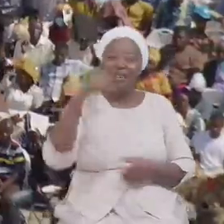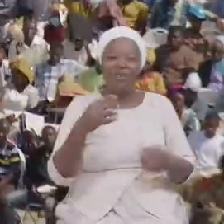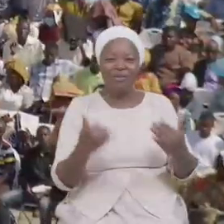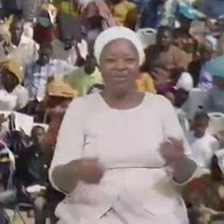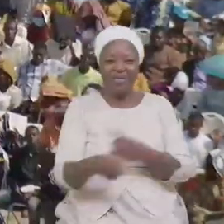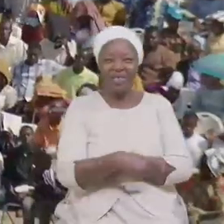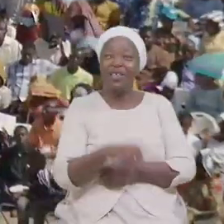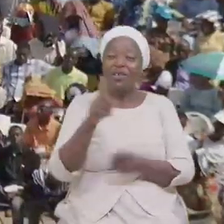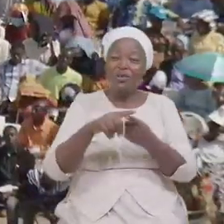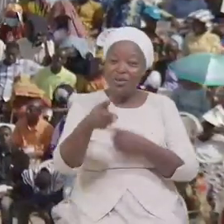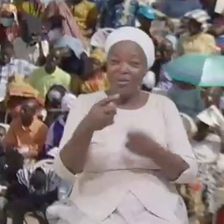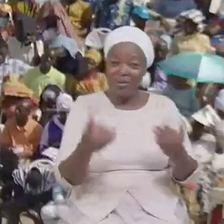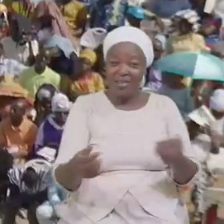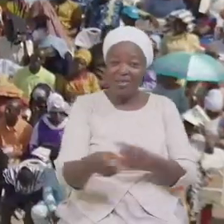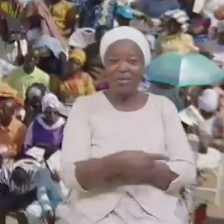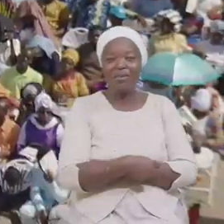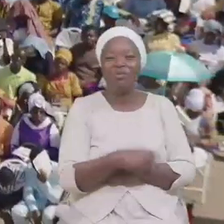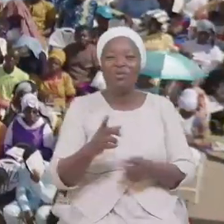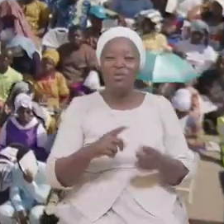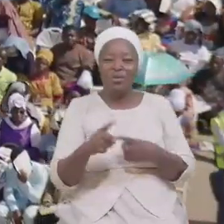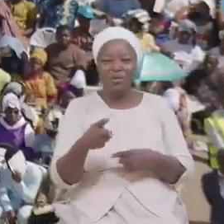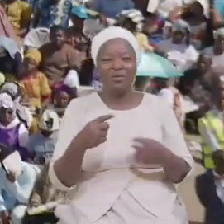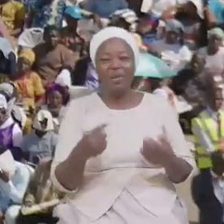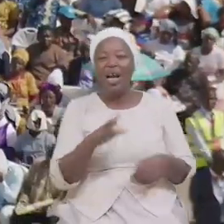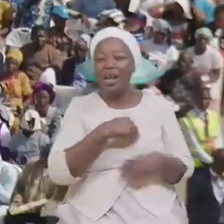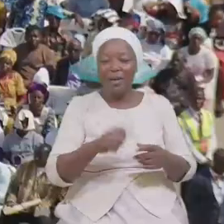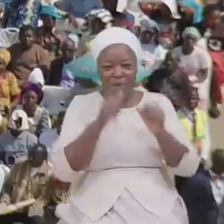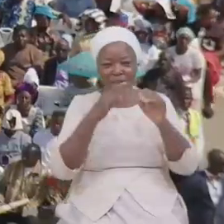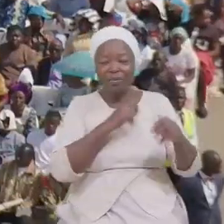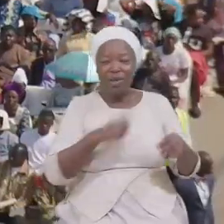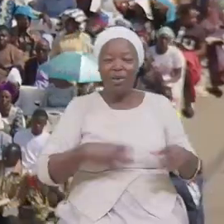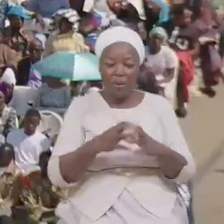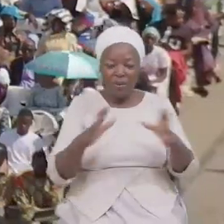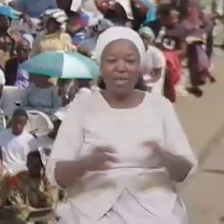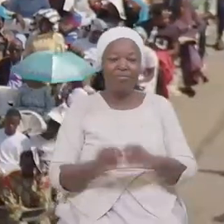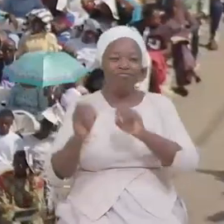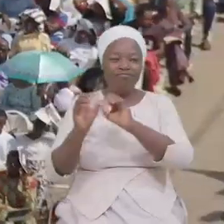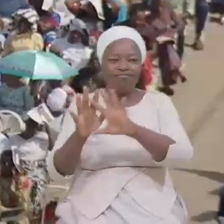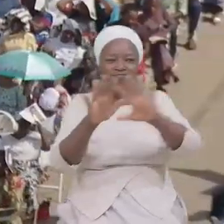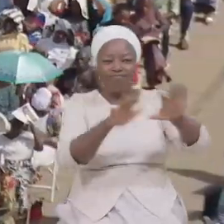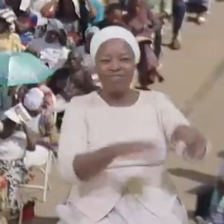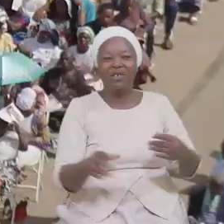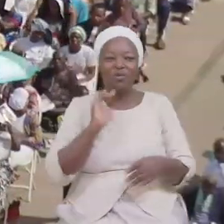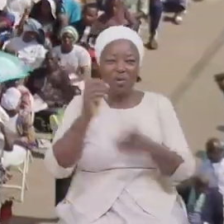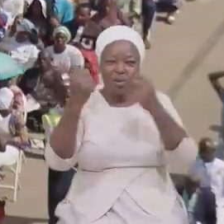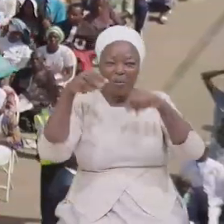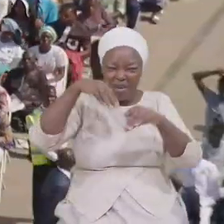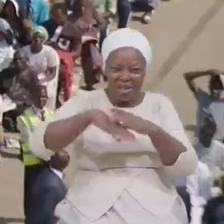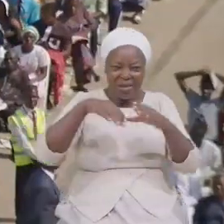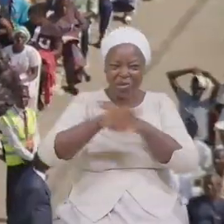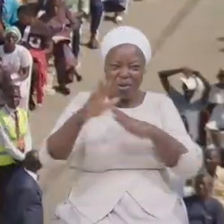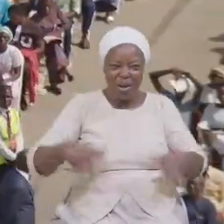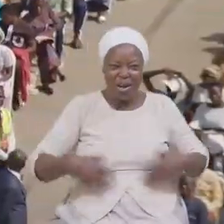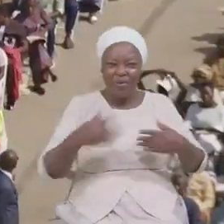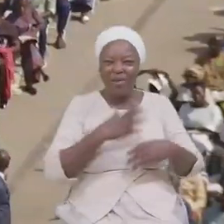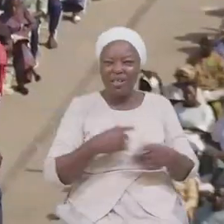he'll come today. And the blessings of God, abundant, overflowing, will come in your life. And it says,